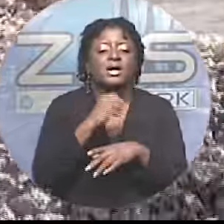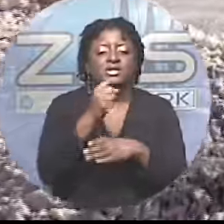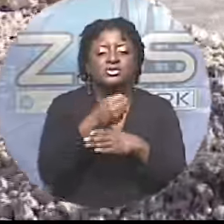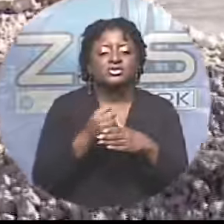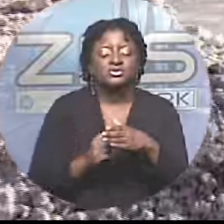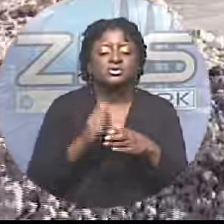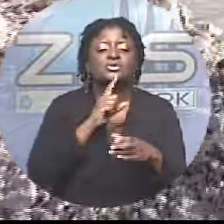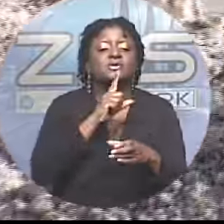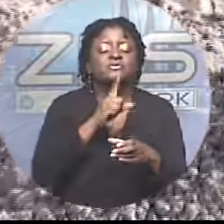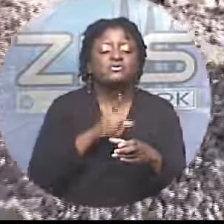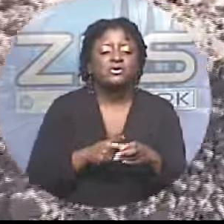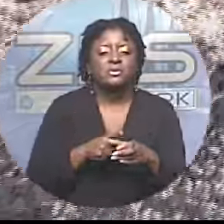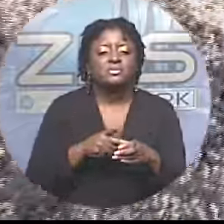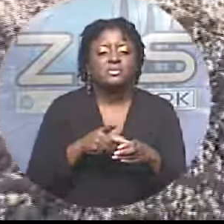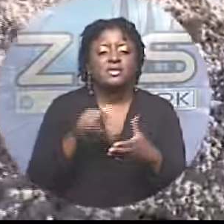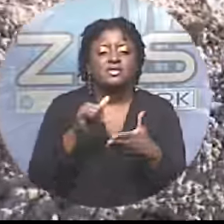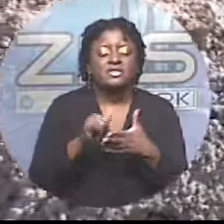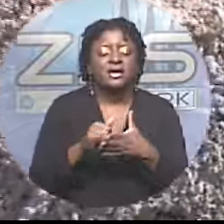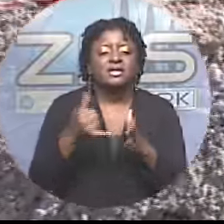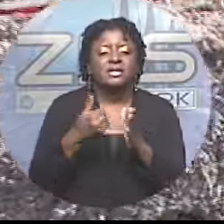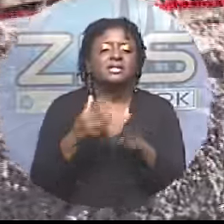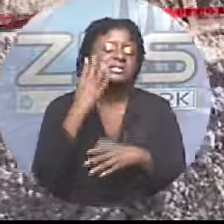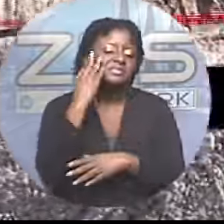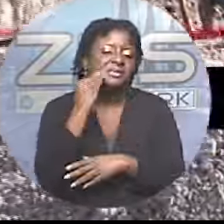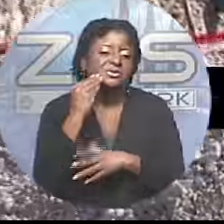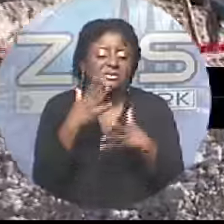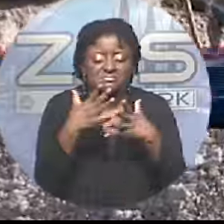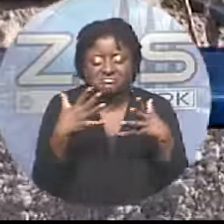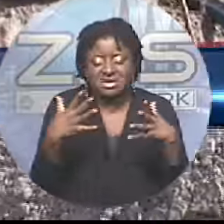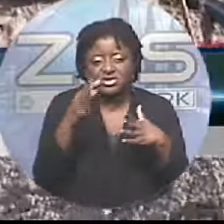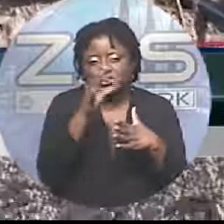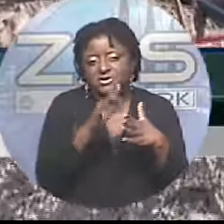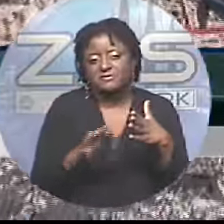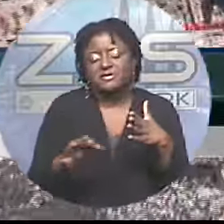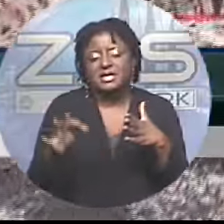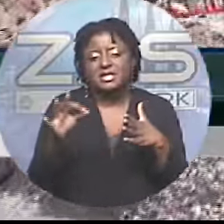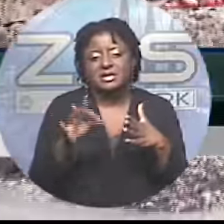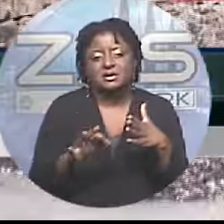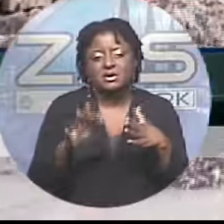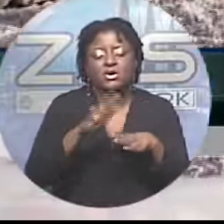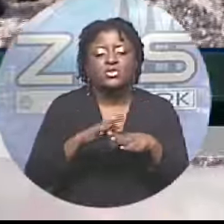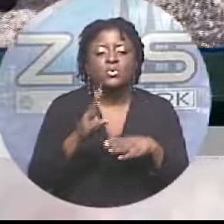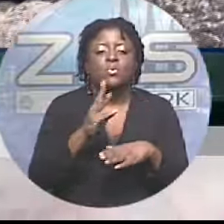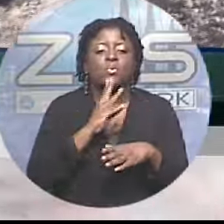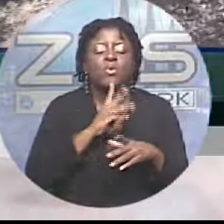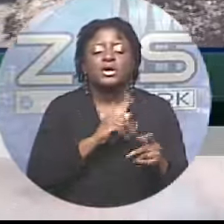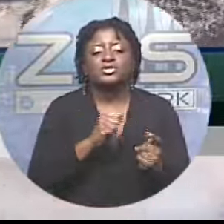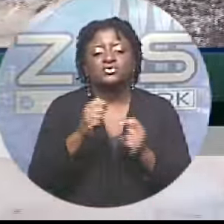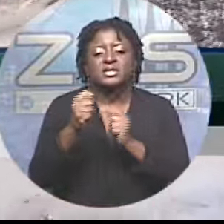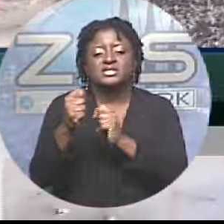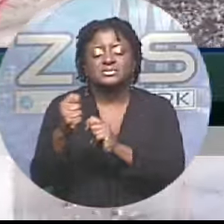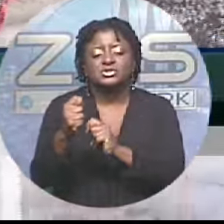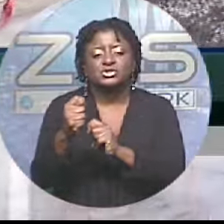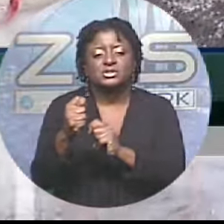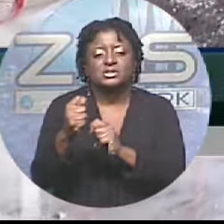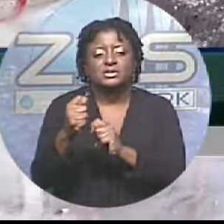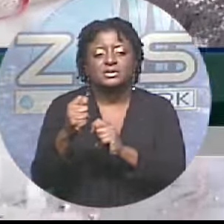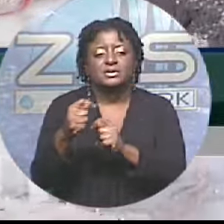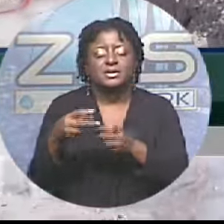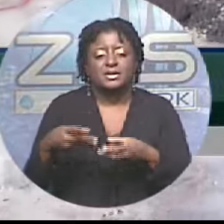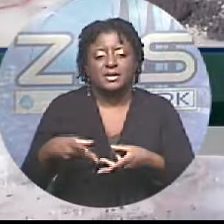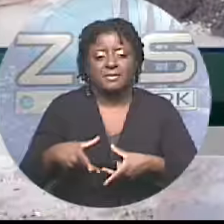confirmed in a press release that it experienced a major failure on the water transmission main on Roberta Avenue, Ridgeland Park